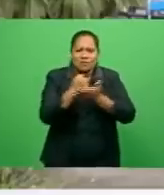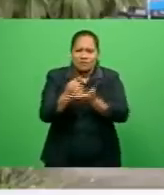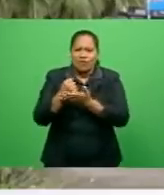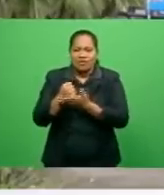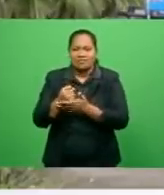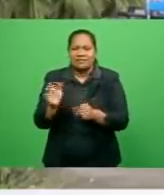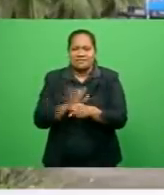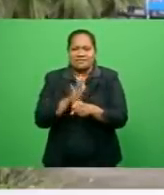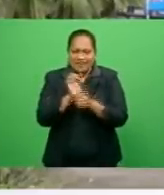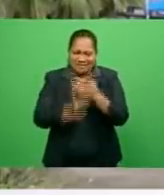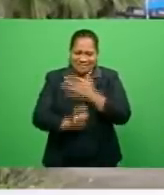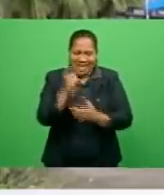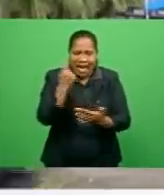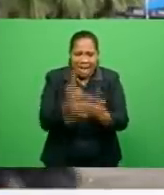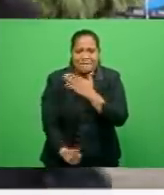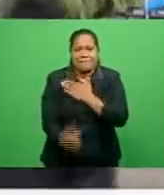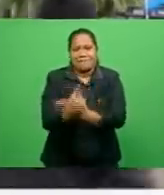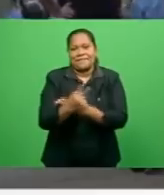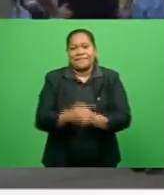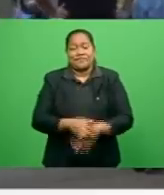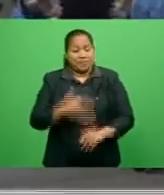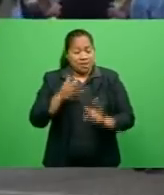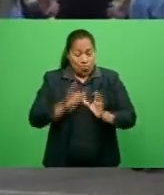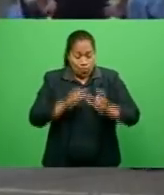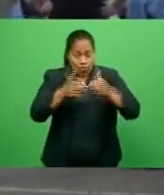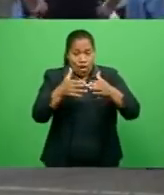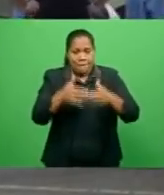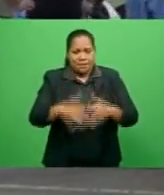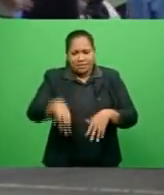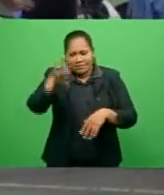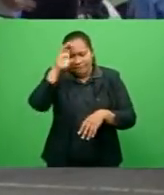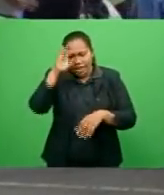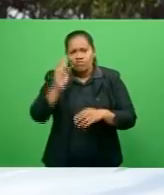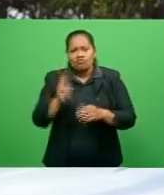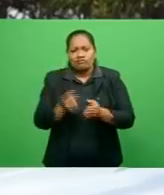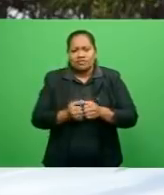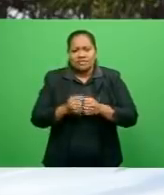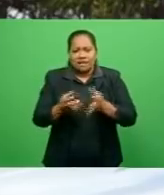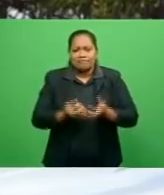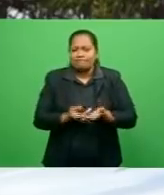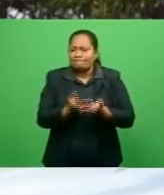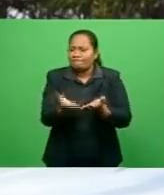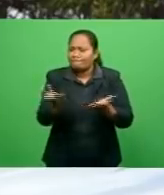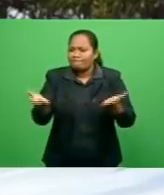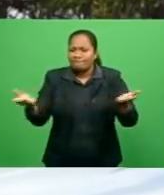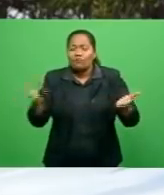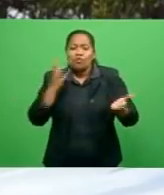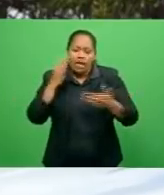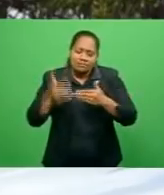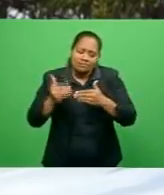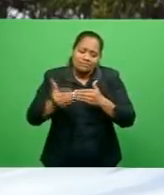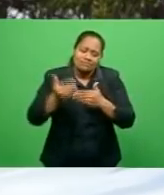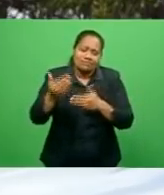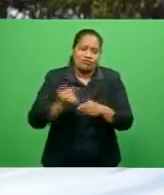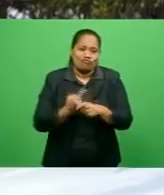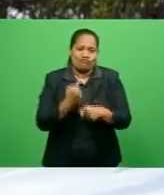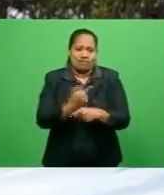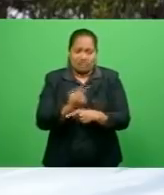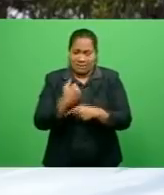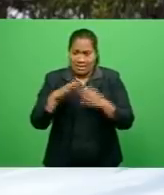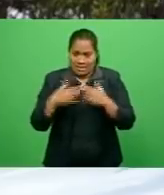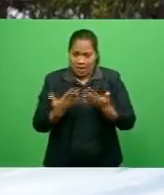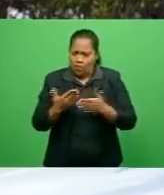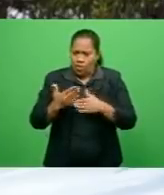possible. The charitable group is expected to start distribution in the coming weeks. We're working with a range of stakeholders to identify the